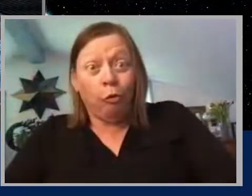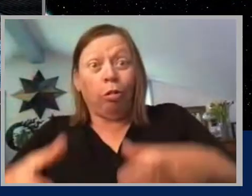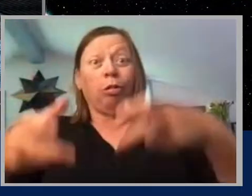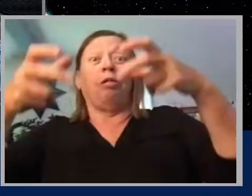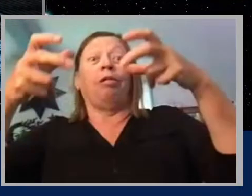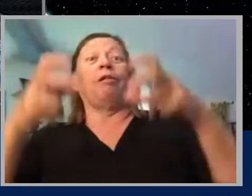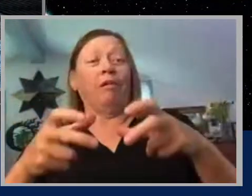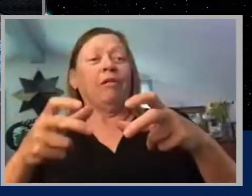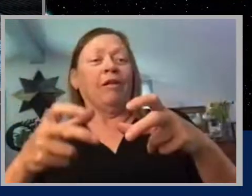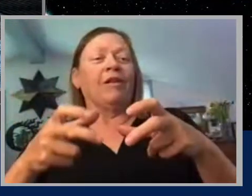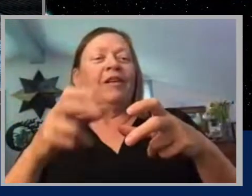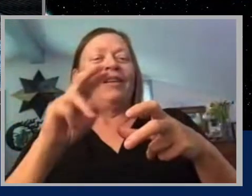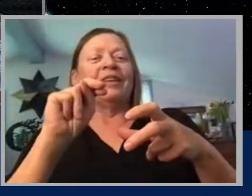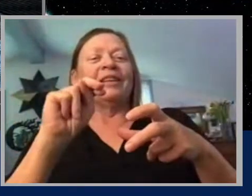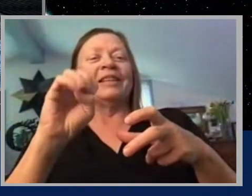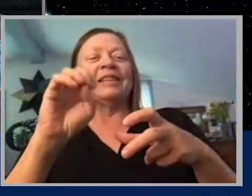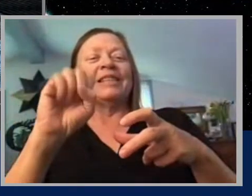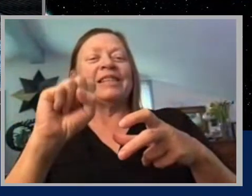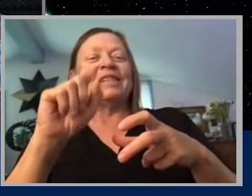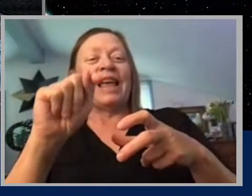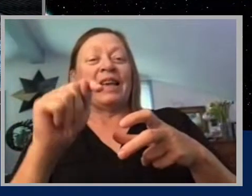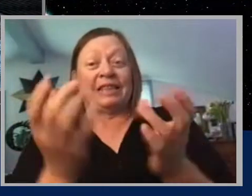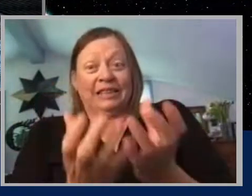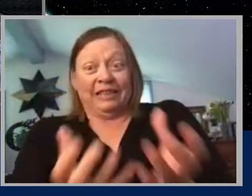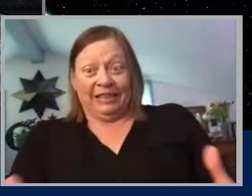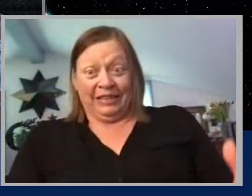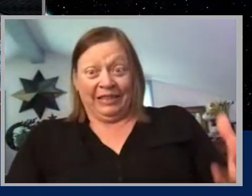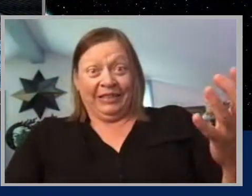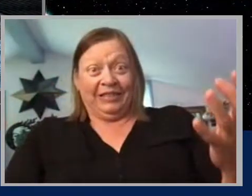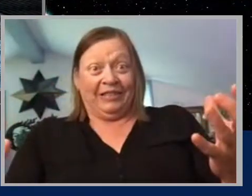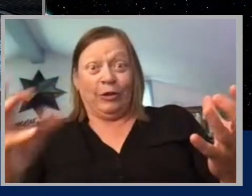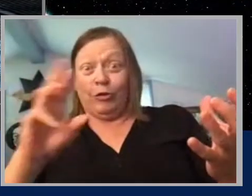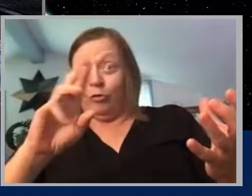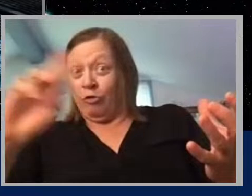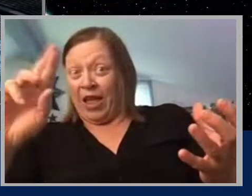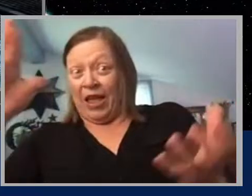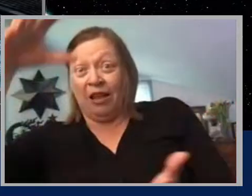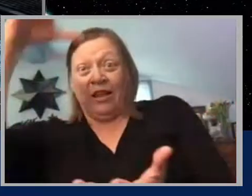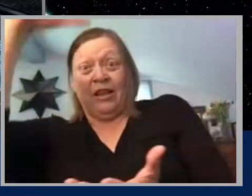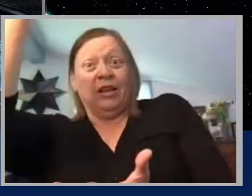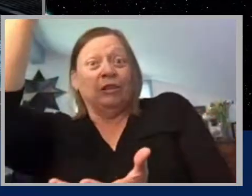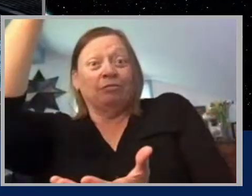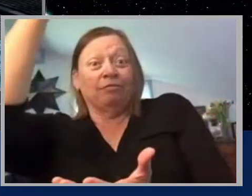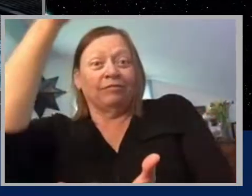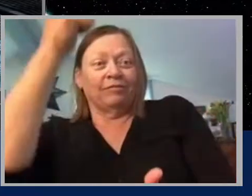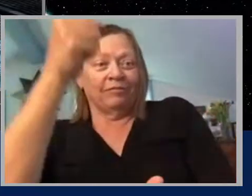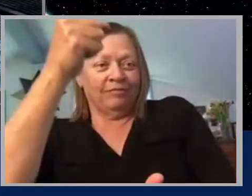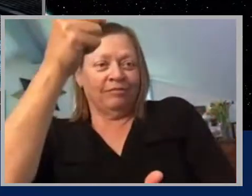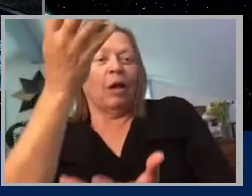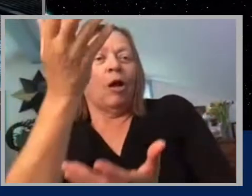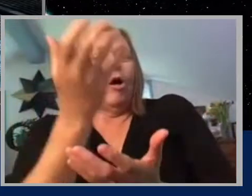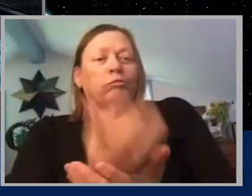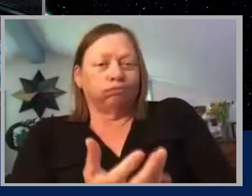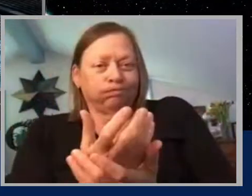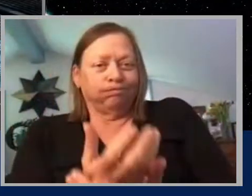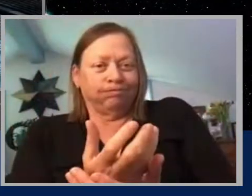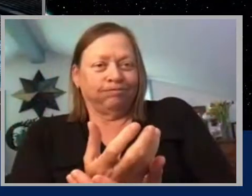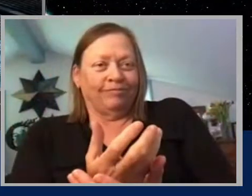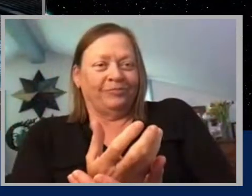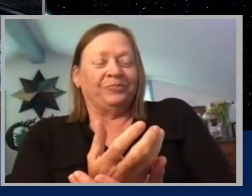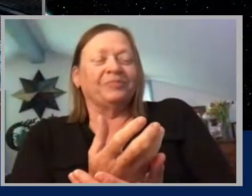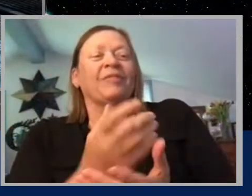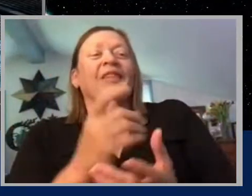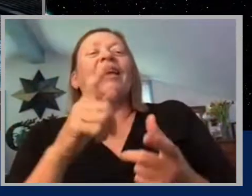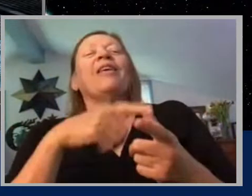off the back when the astronauts get out. Did I get that right? Yeah, you did. We use a pulley system to slowly translate it across the deck. Okay. And then